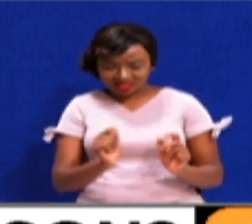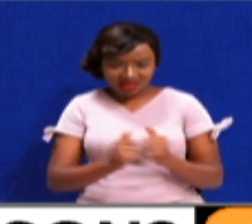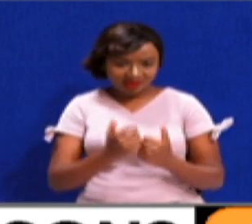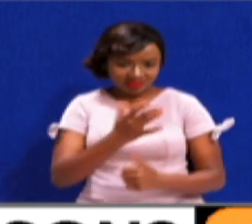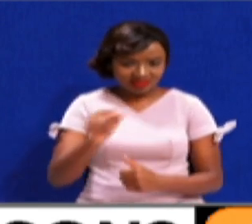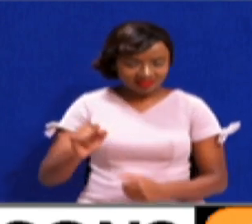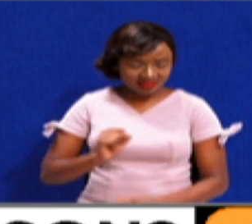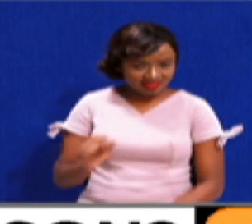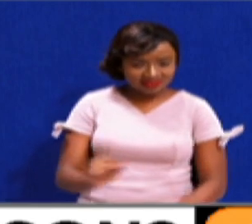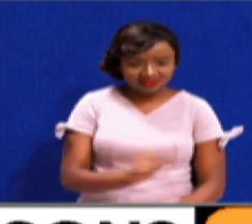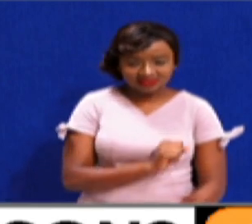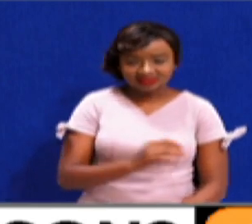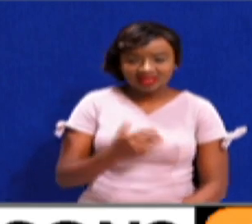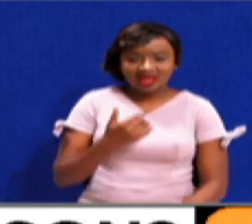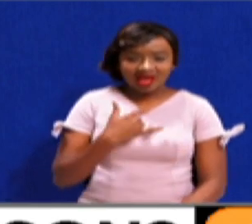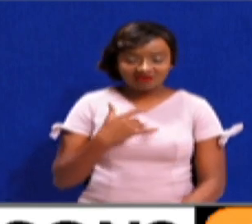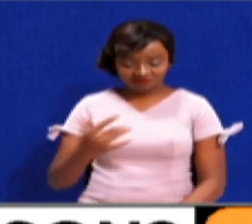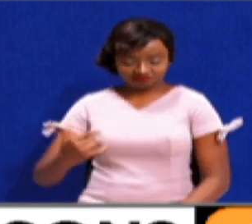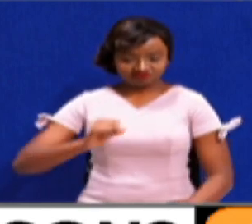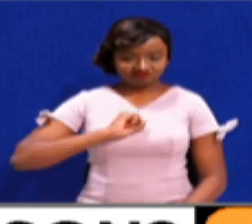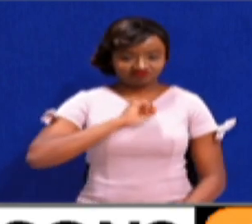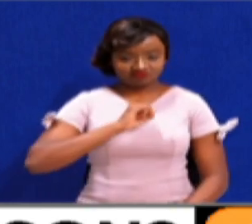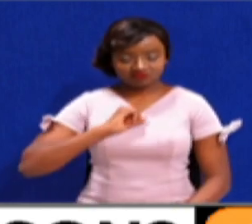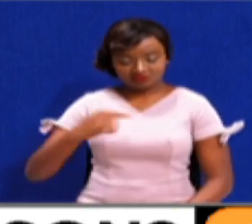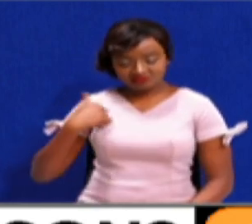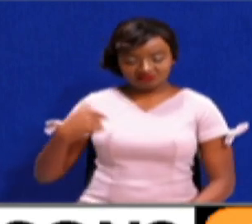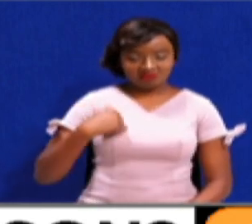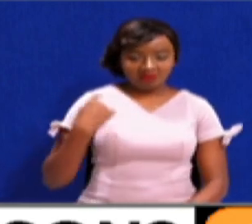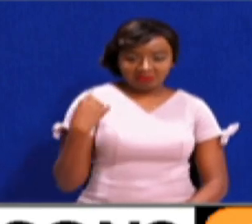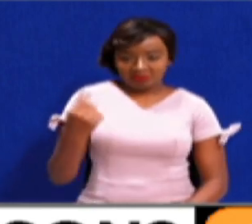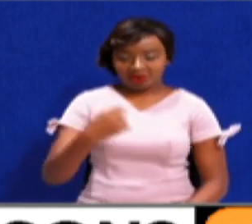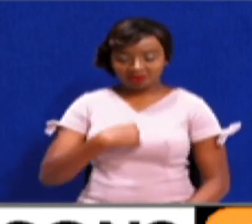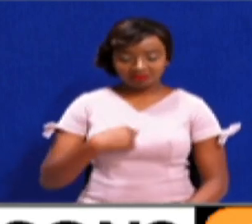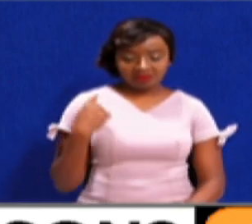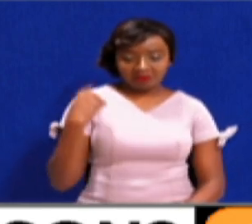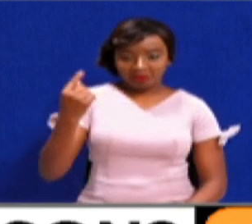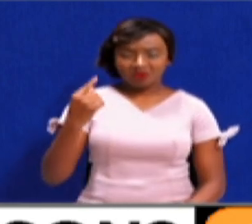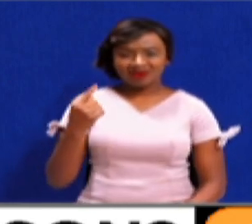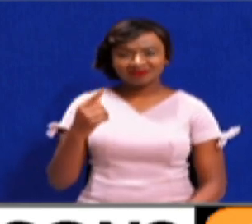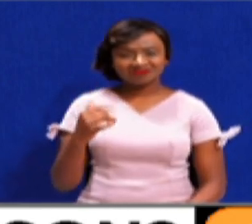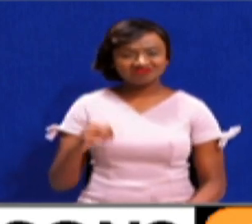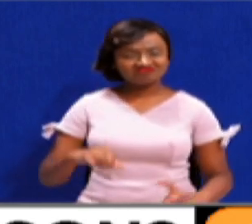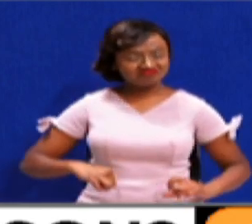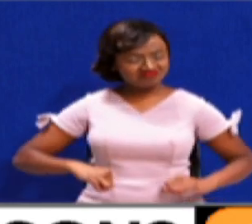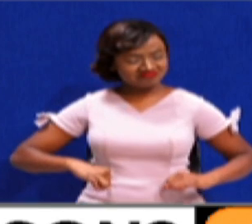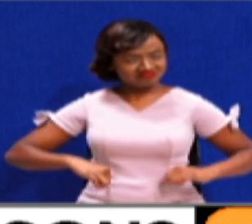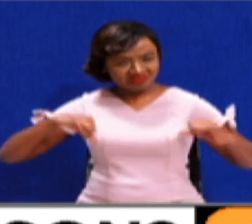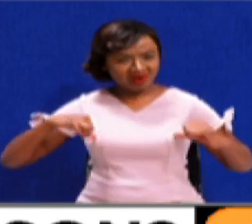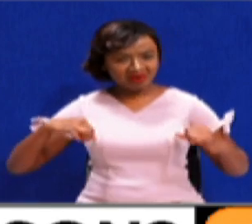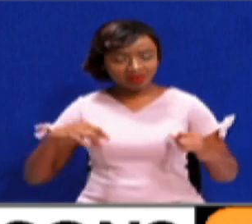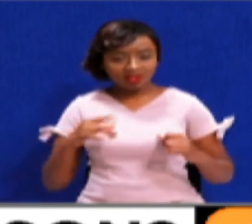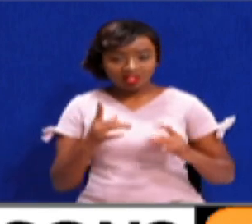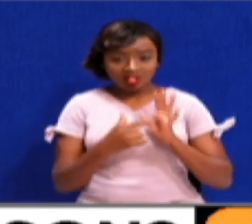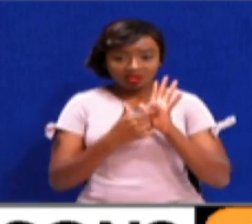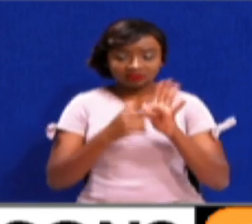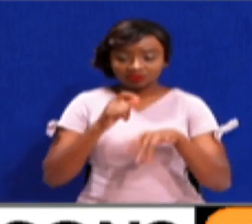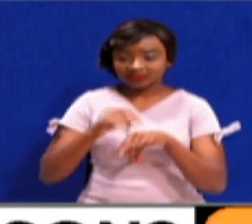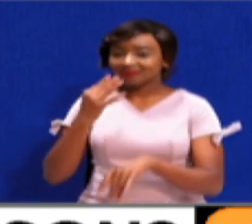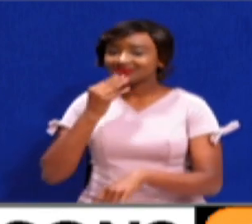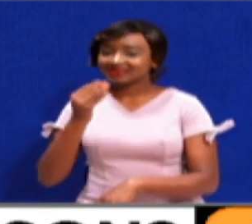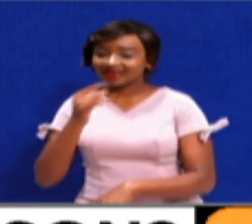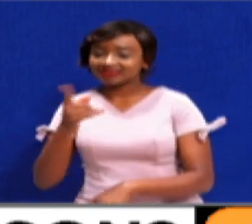there's been a lot of, you know, kifua, as we call it. I was watching that, the showdown, you know, right after Sakaja talked about